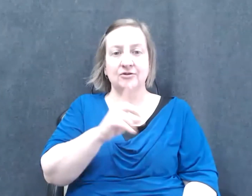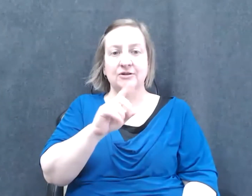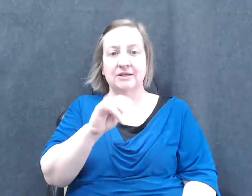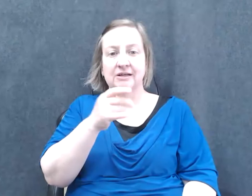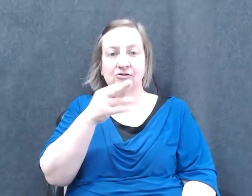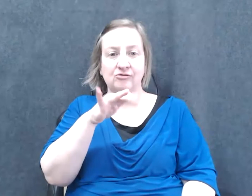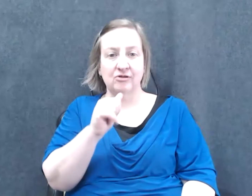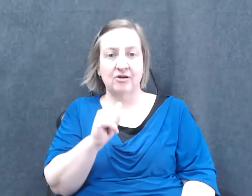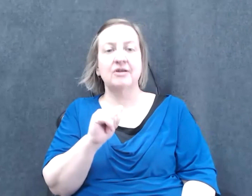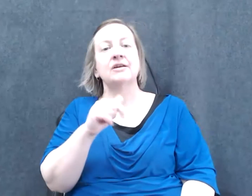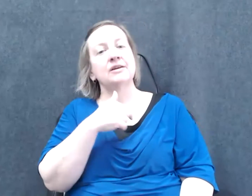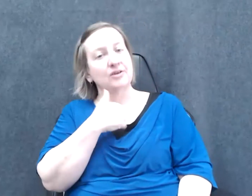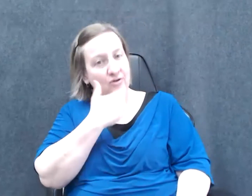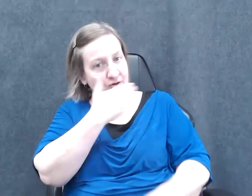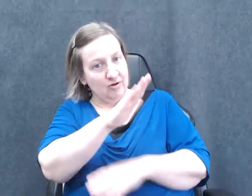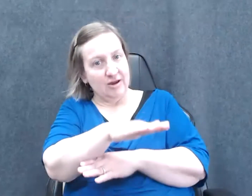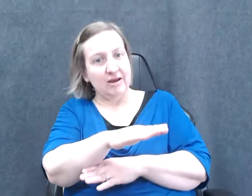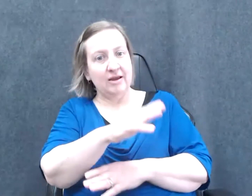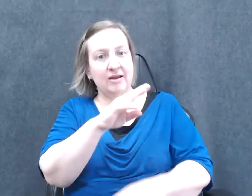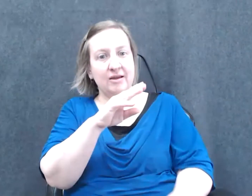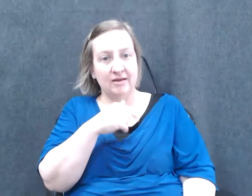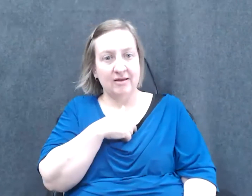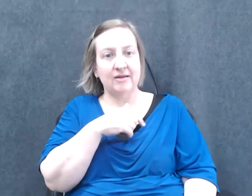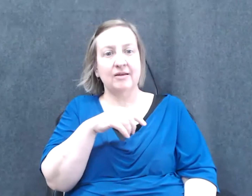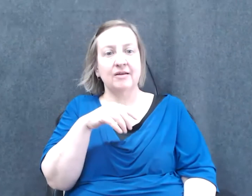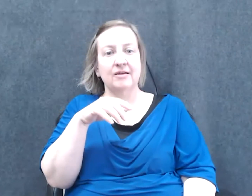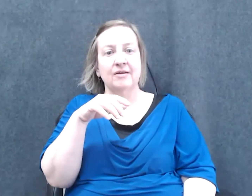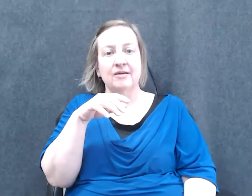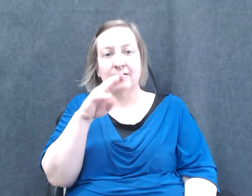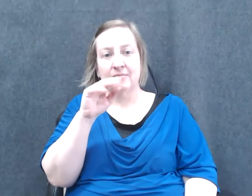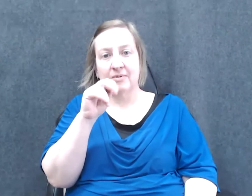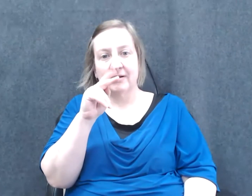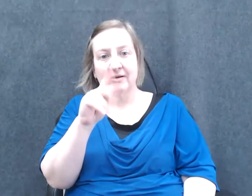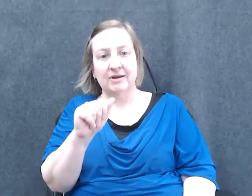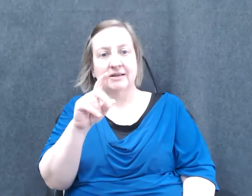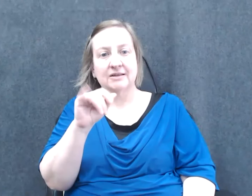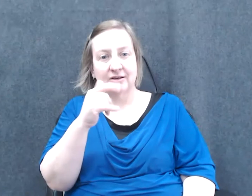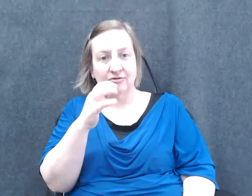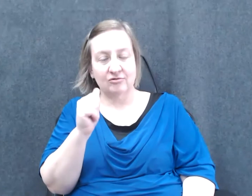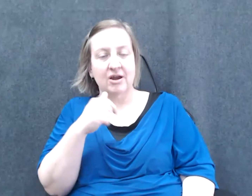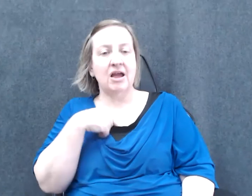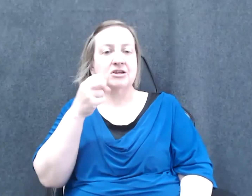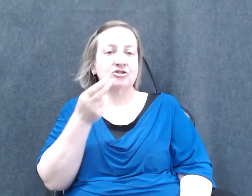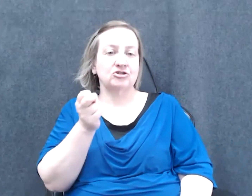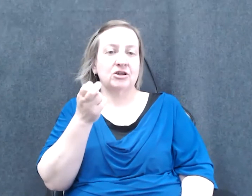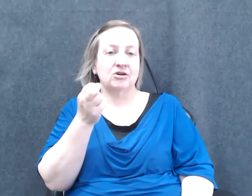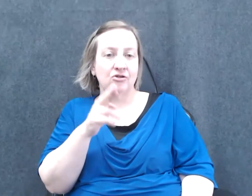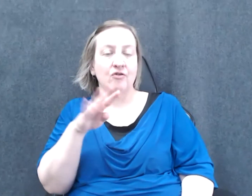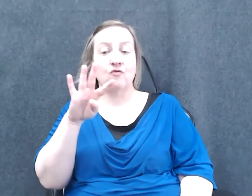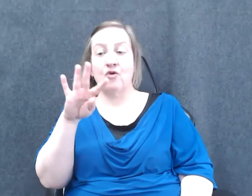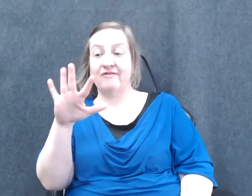Good afternoon, Manka Dhingra. I use she, her pronouns. I'm the state senator representing the 45th legislative